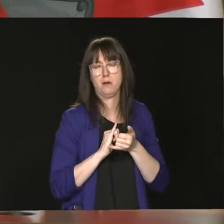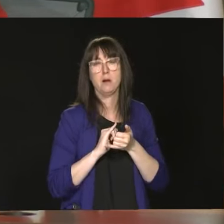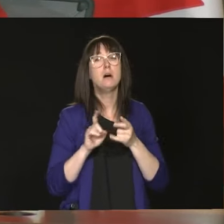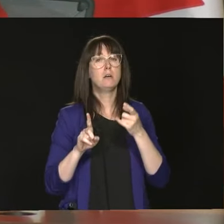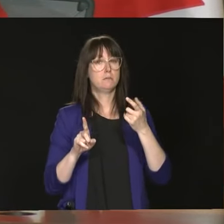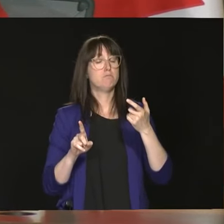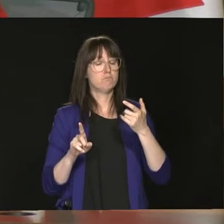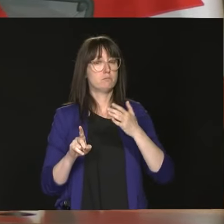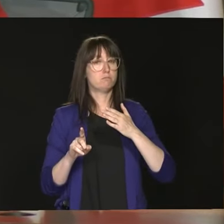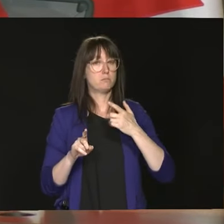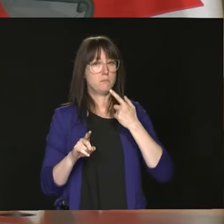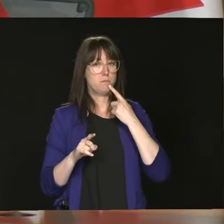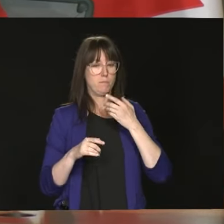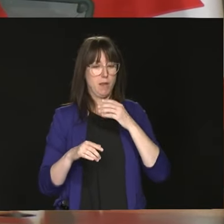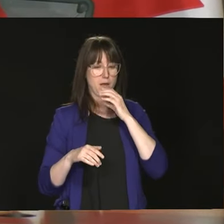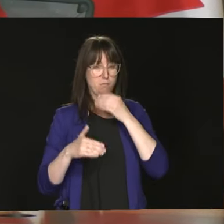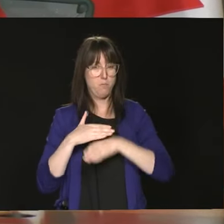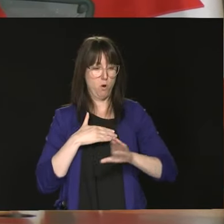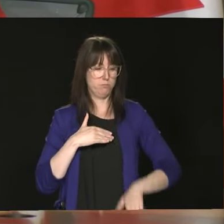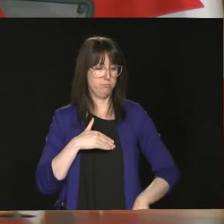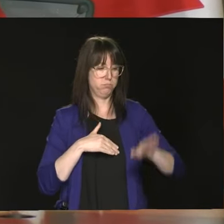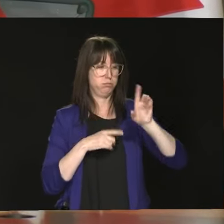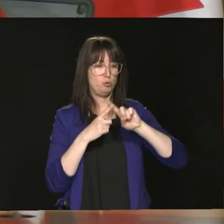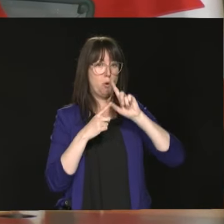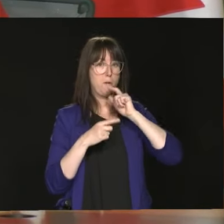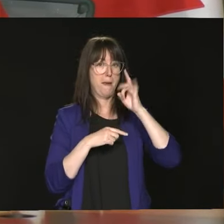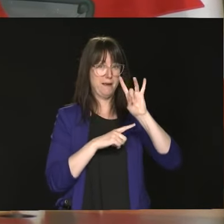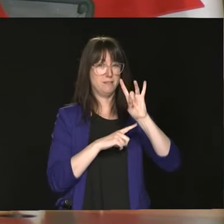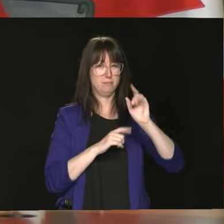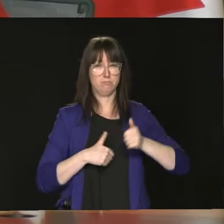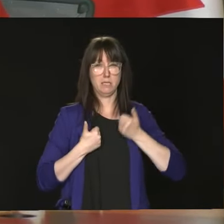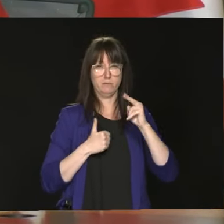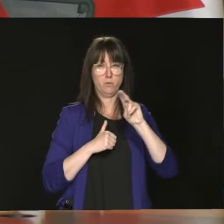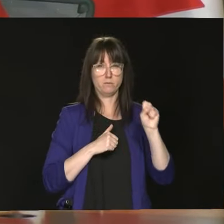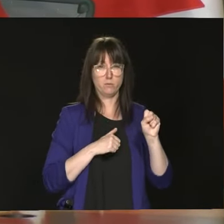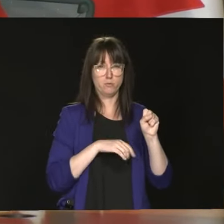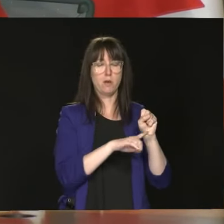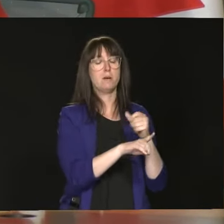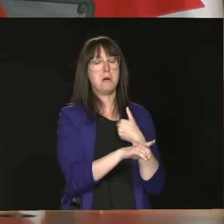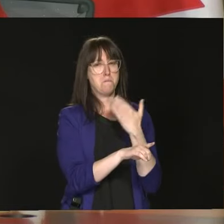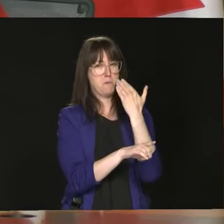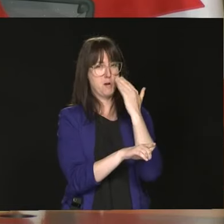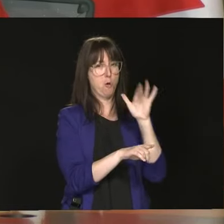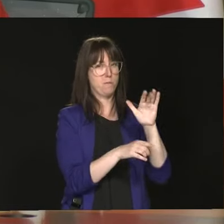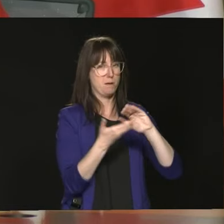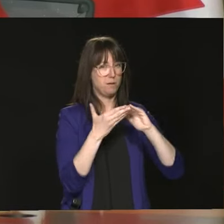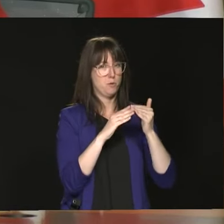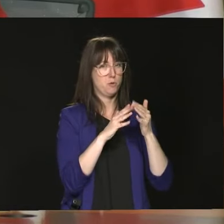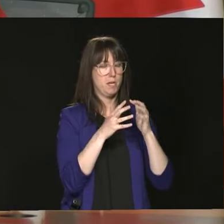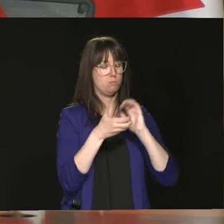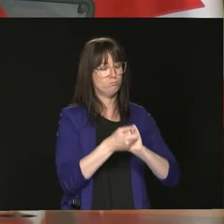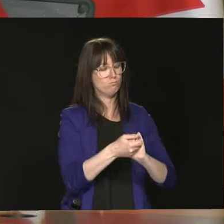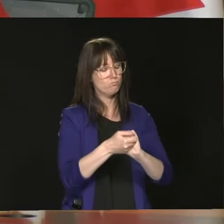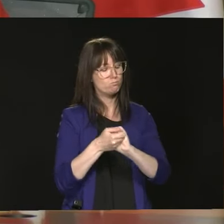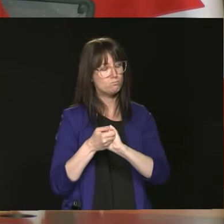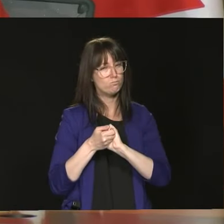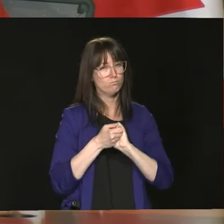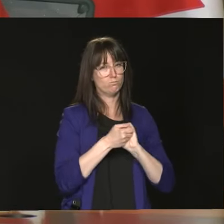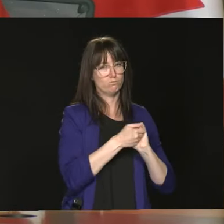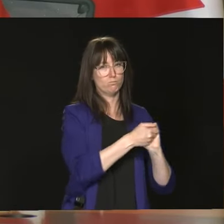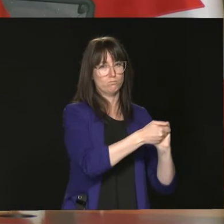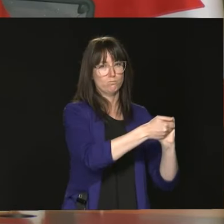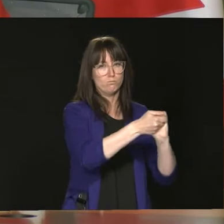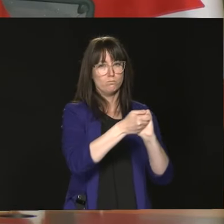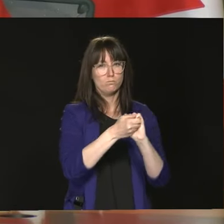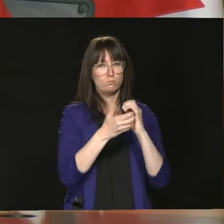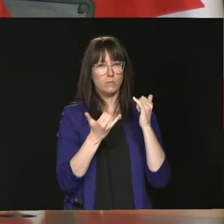Nova Scotia, I know that Nova Scotians are a very closely knit group. In these tragic times, know that I and